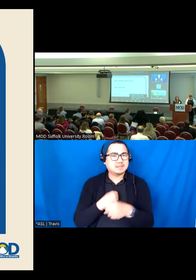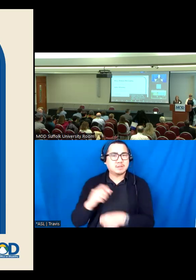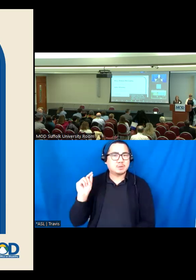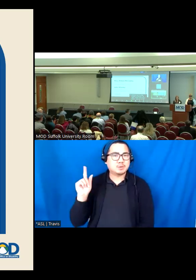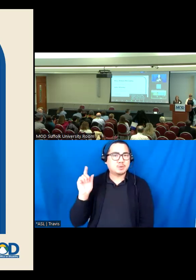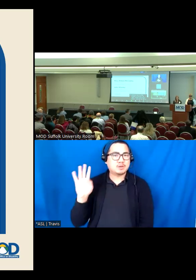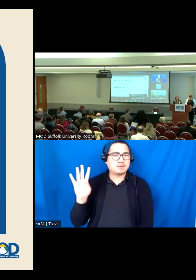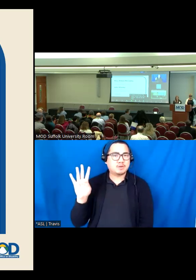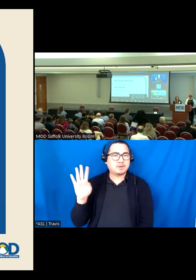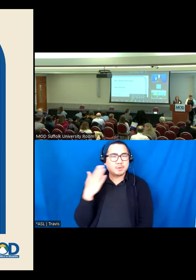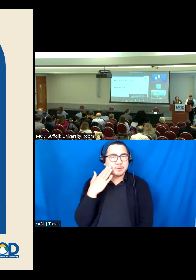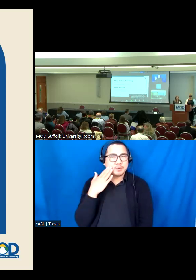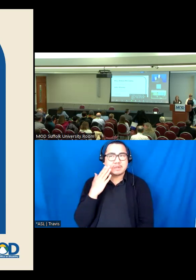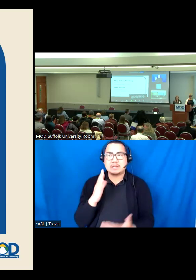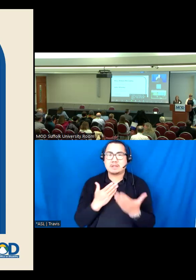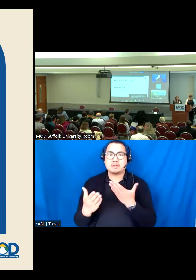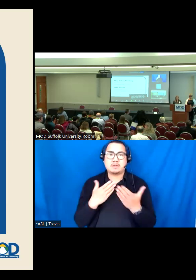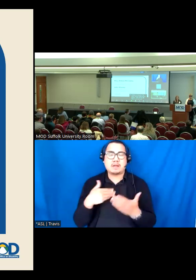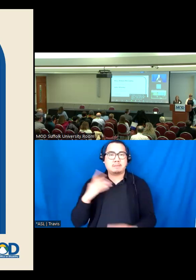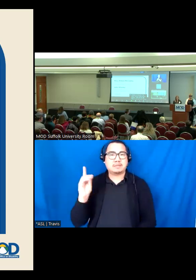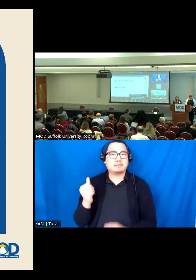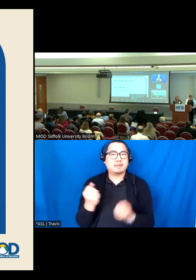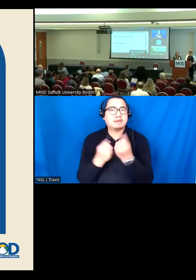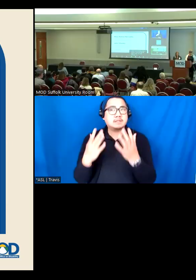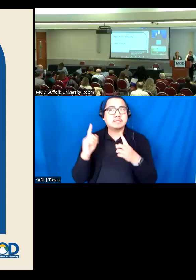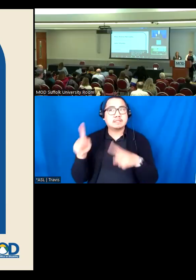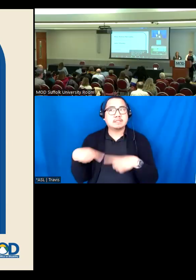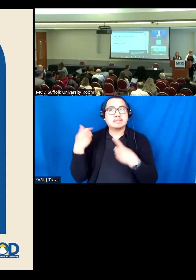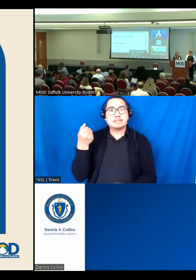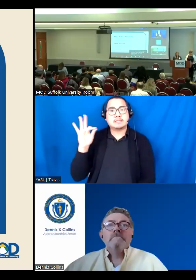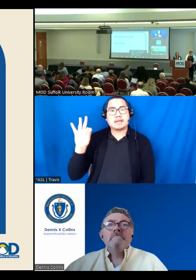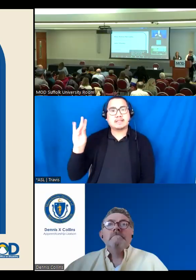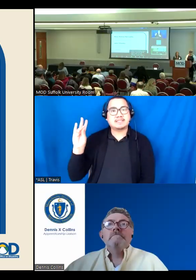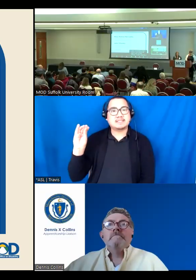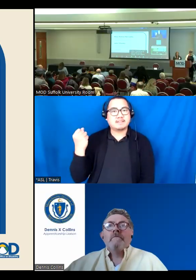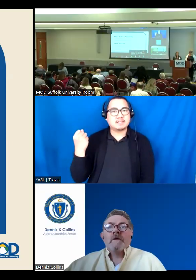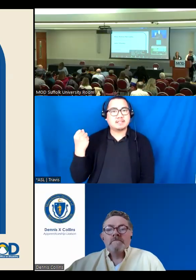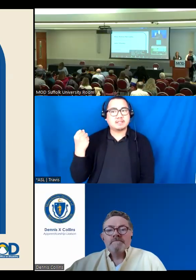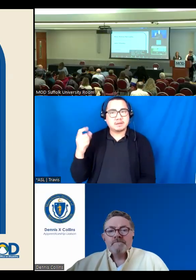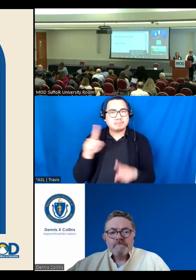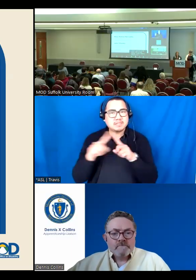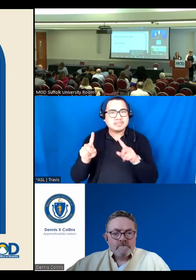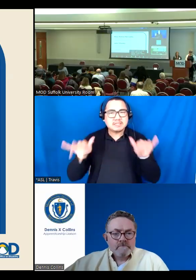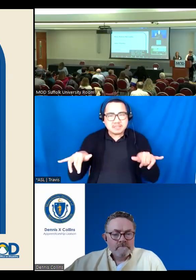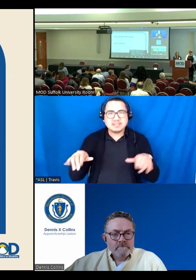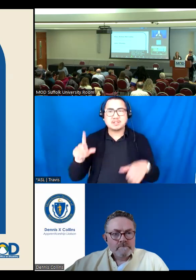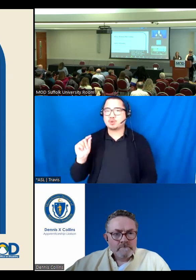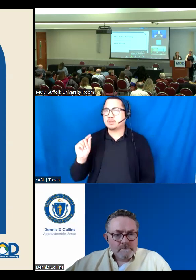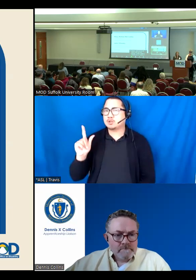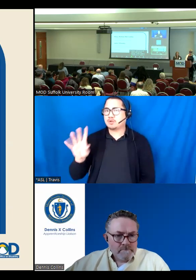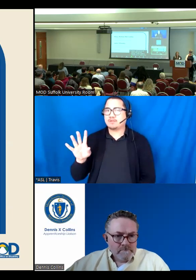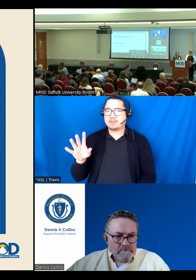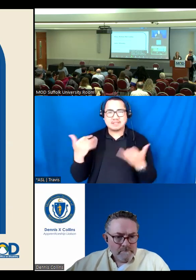2024, although I've been a disability advocate since the 1970s, but still in 2024, we have